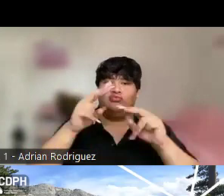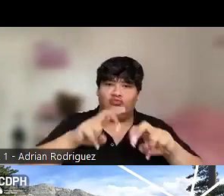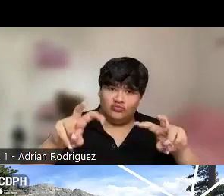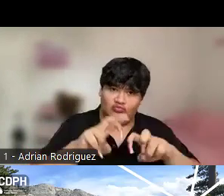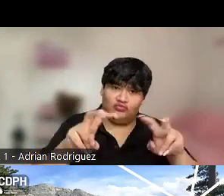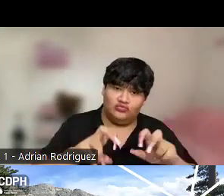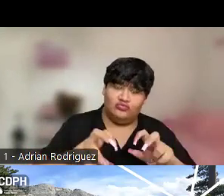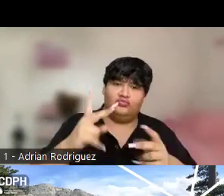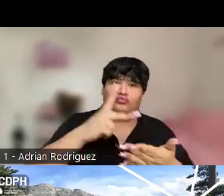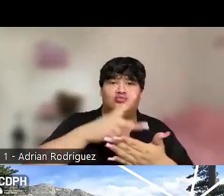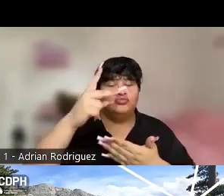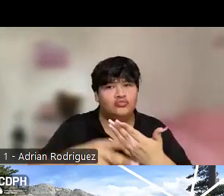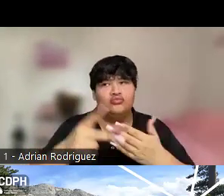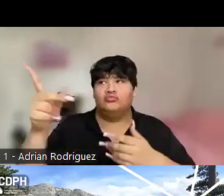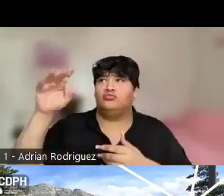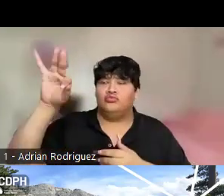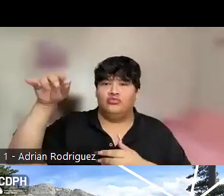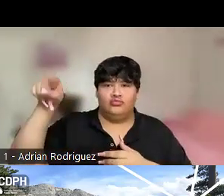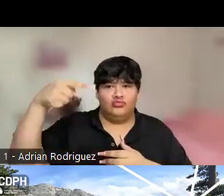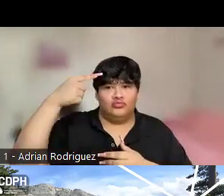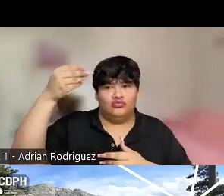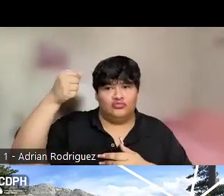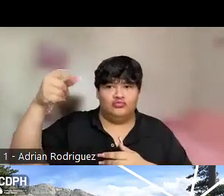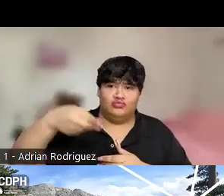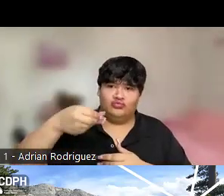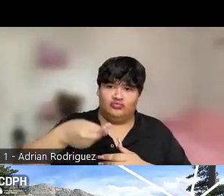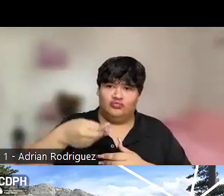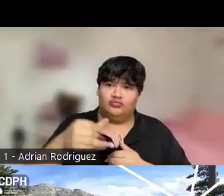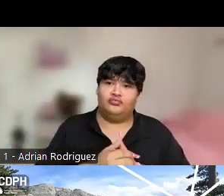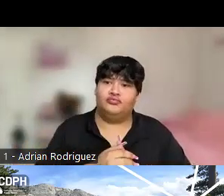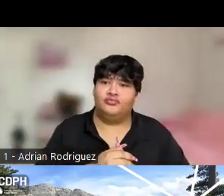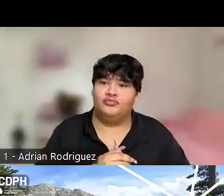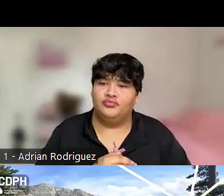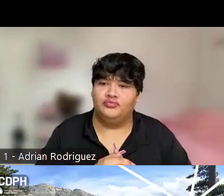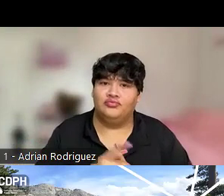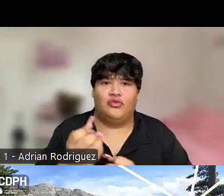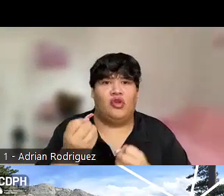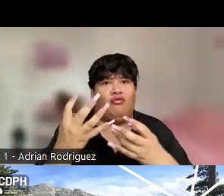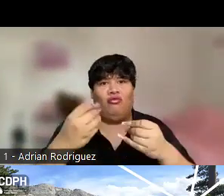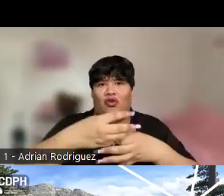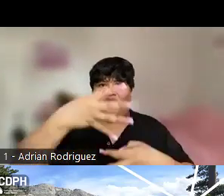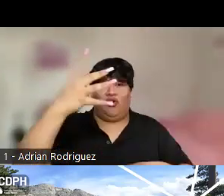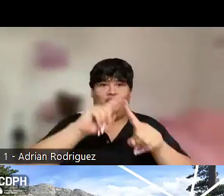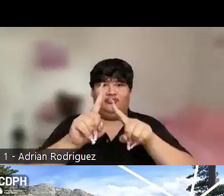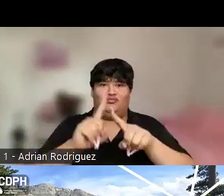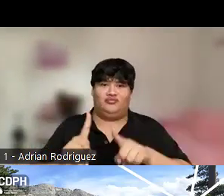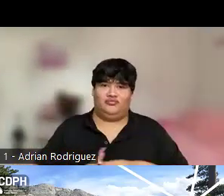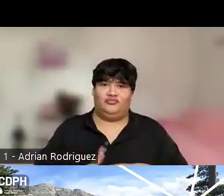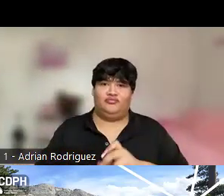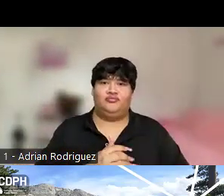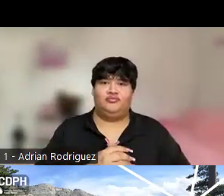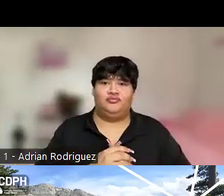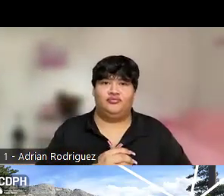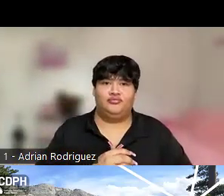projects. We have a long list of publications. On to the next slide, we have